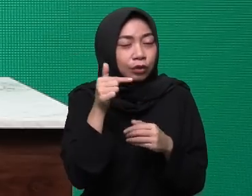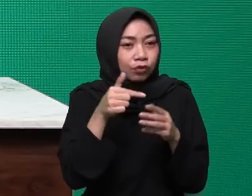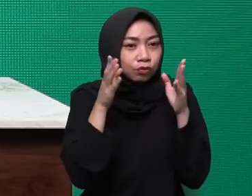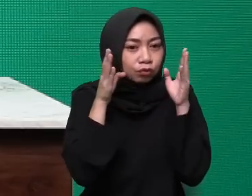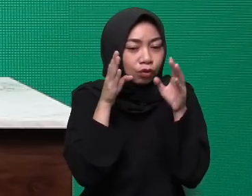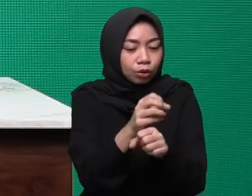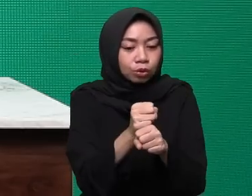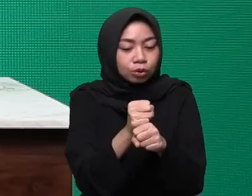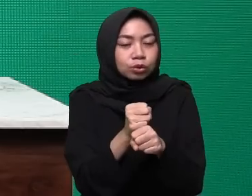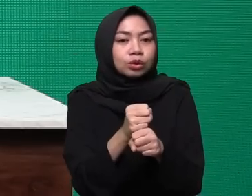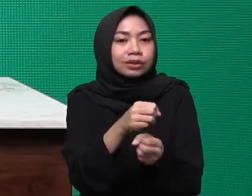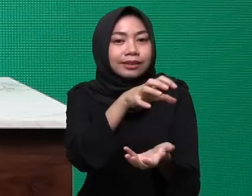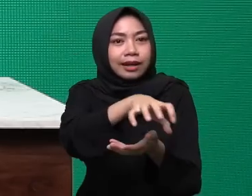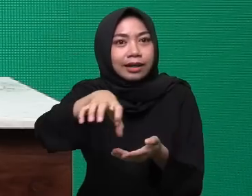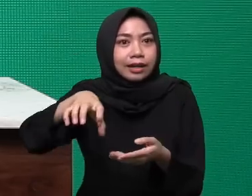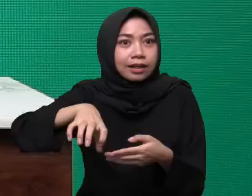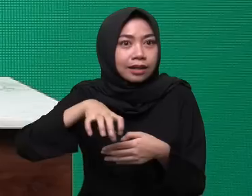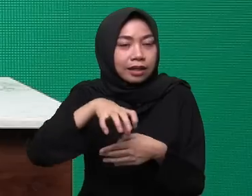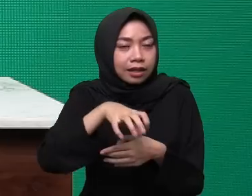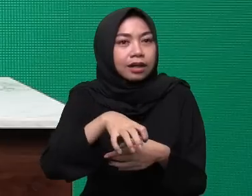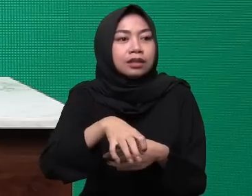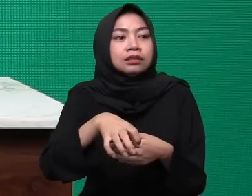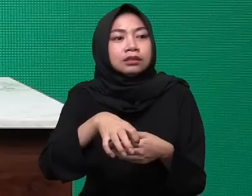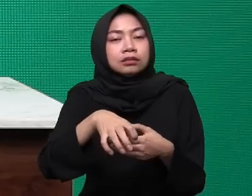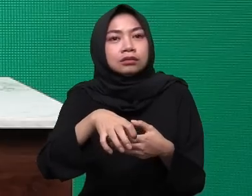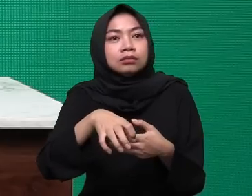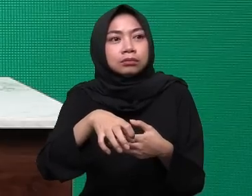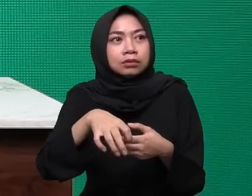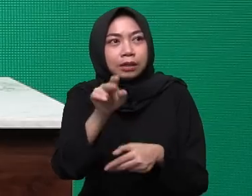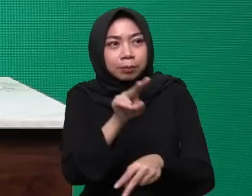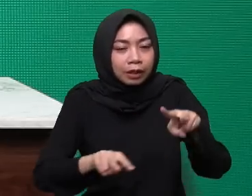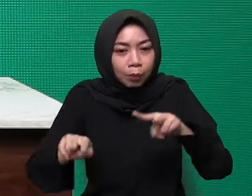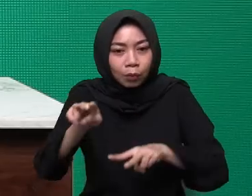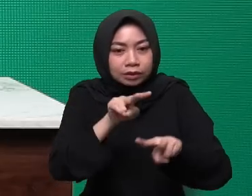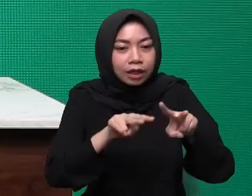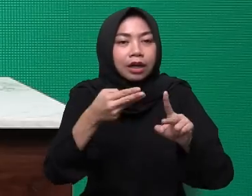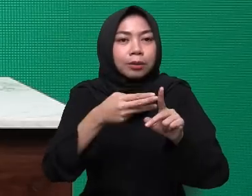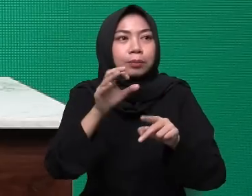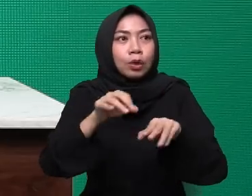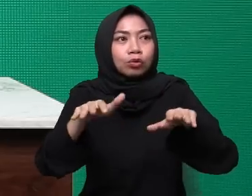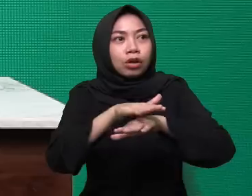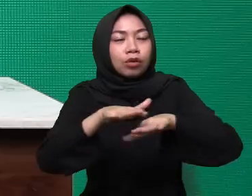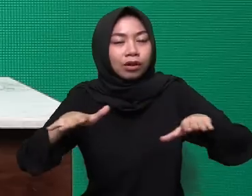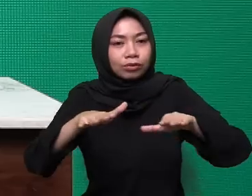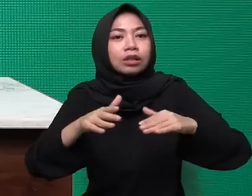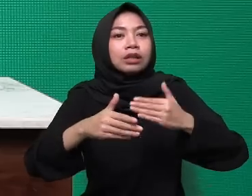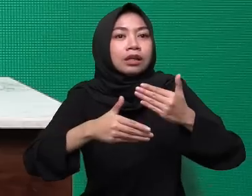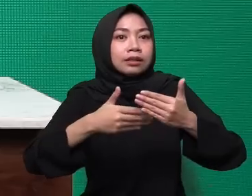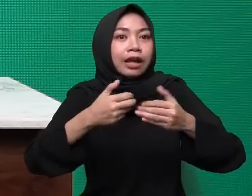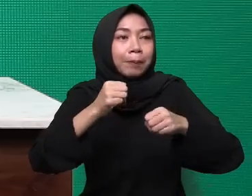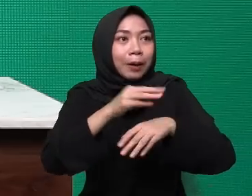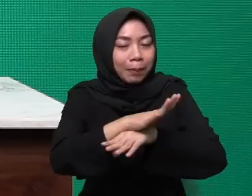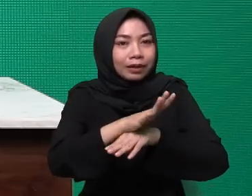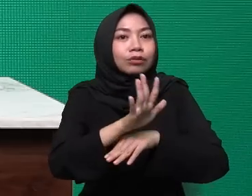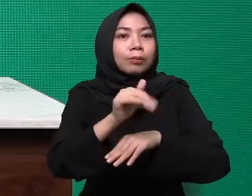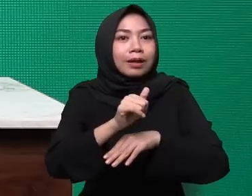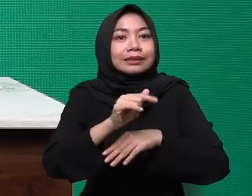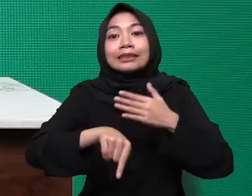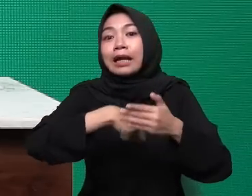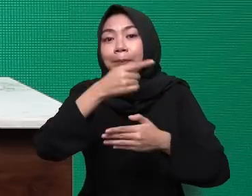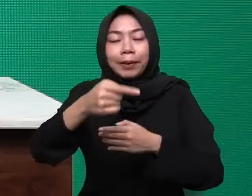certain areas first, and surveillance and biosecurity systems are still in place until Indonesia has